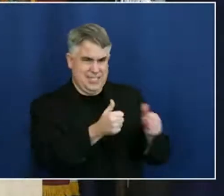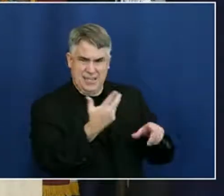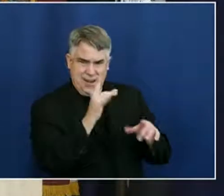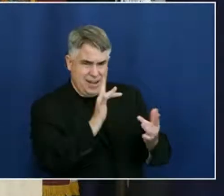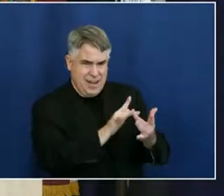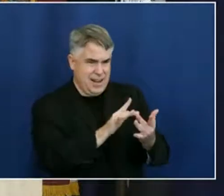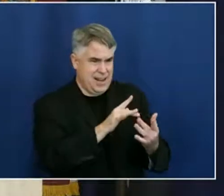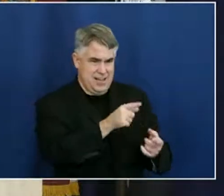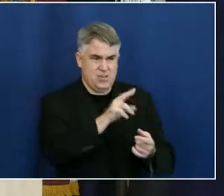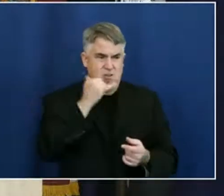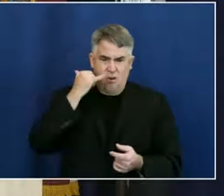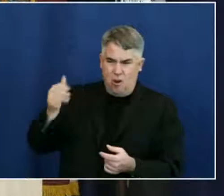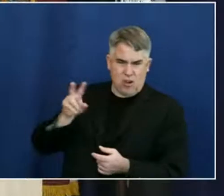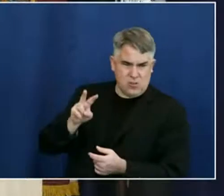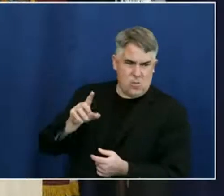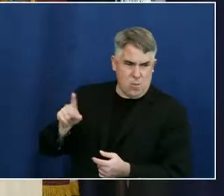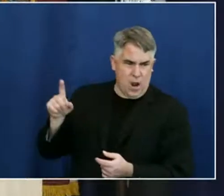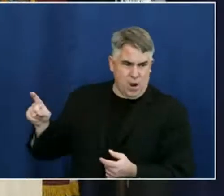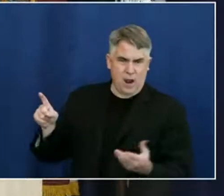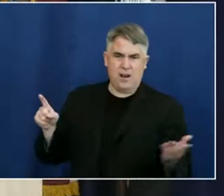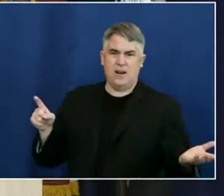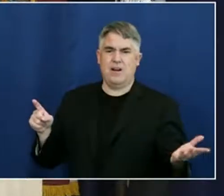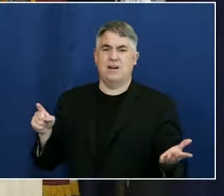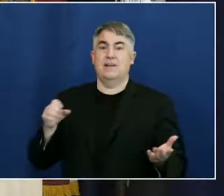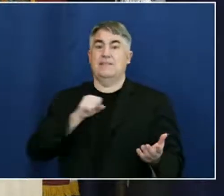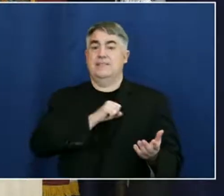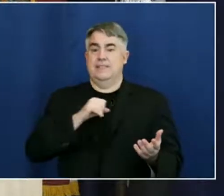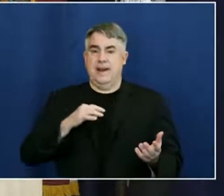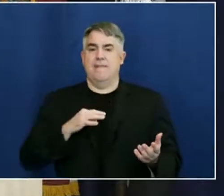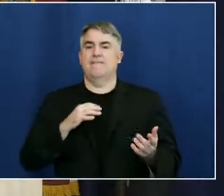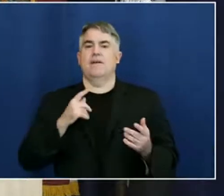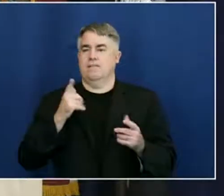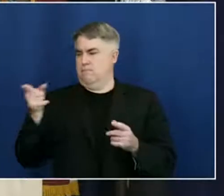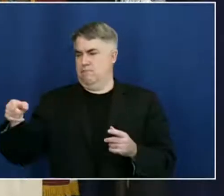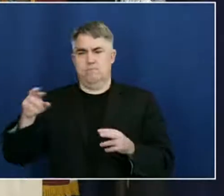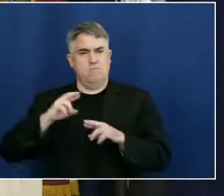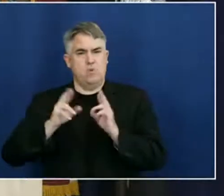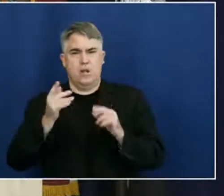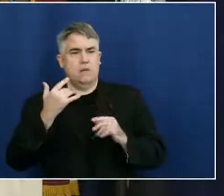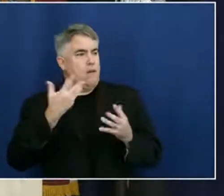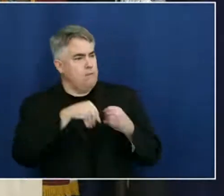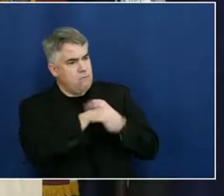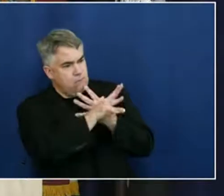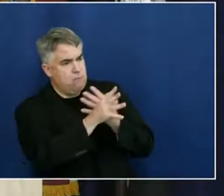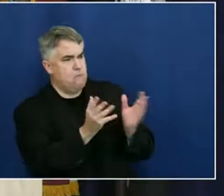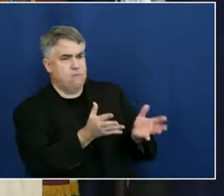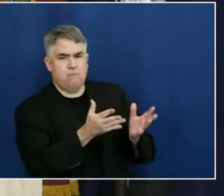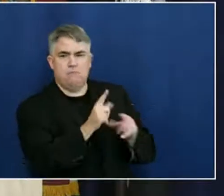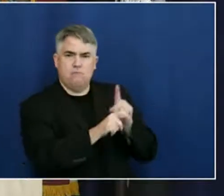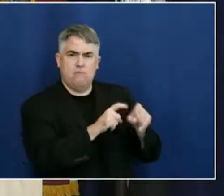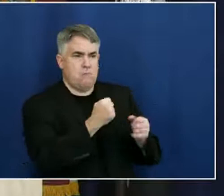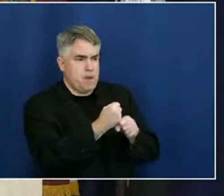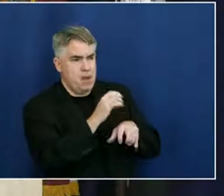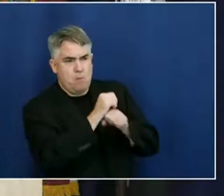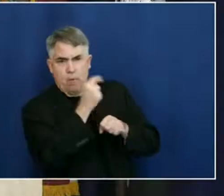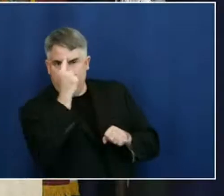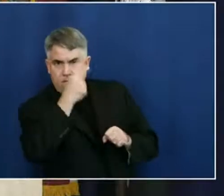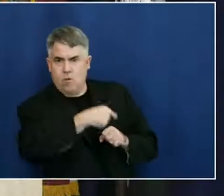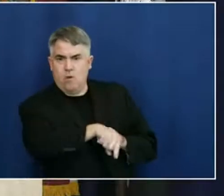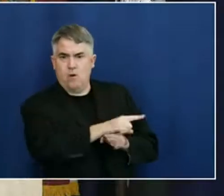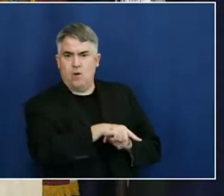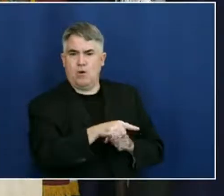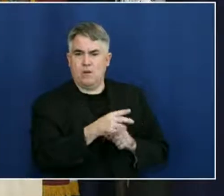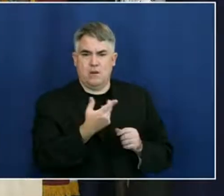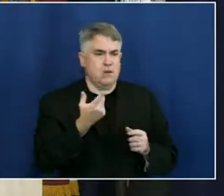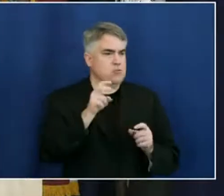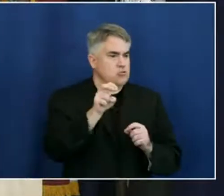able now to serve the 65 and older community to help schedule their appointments and find transportation for them. At last